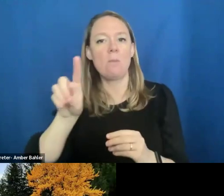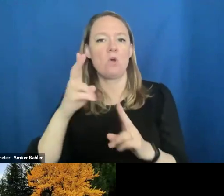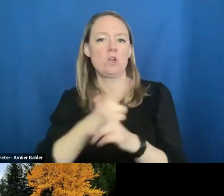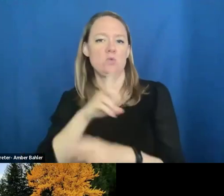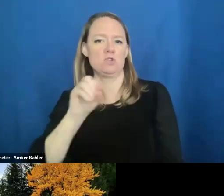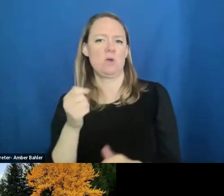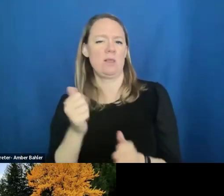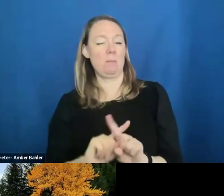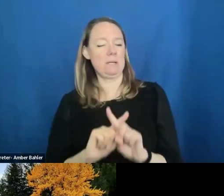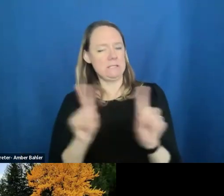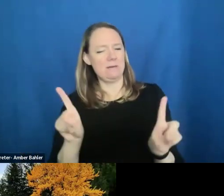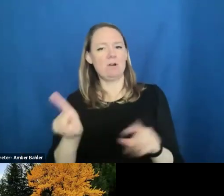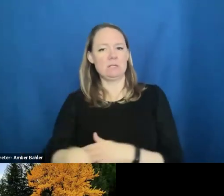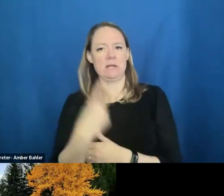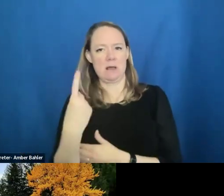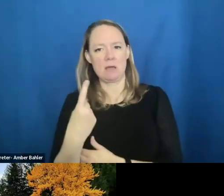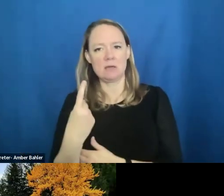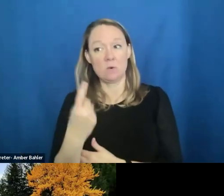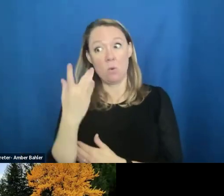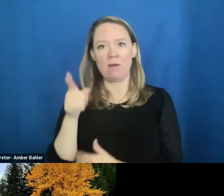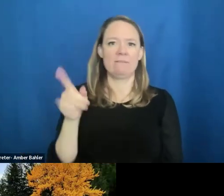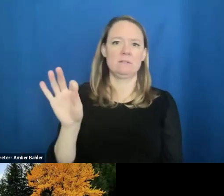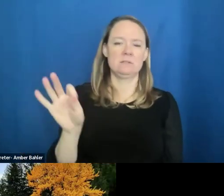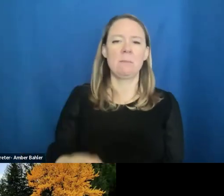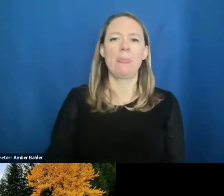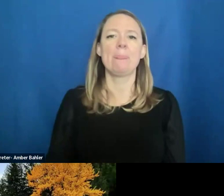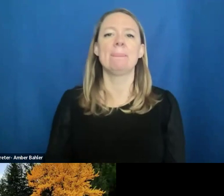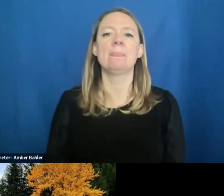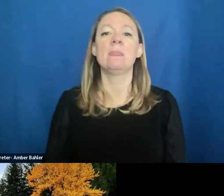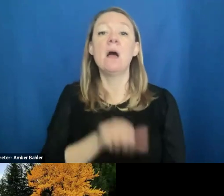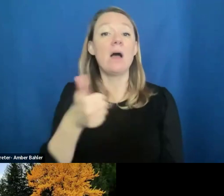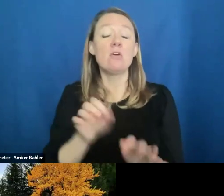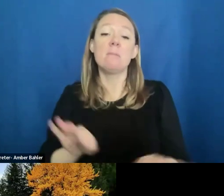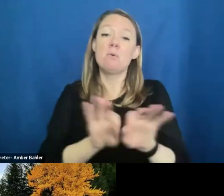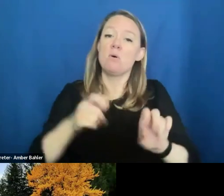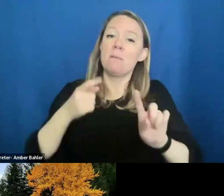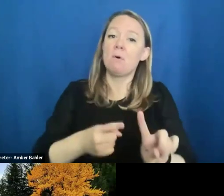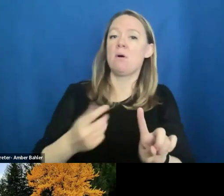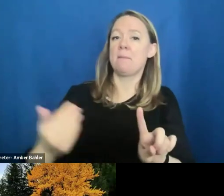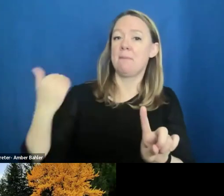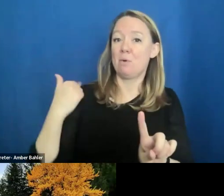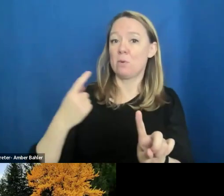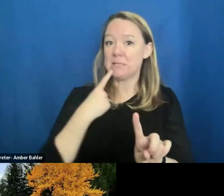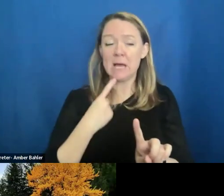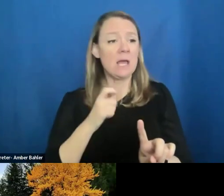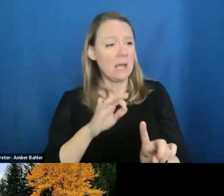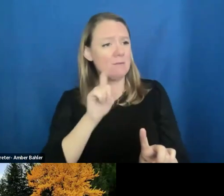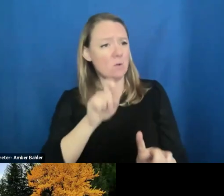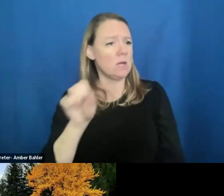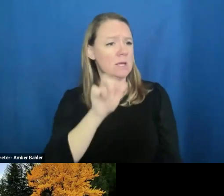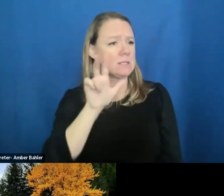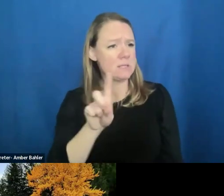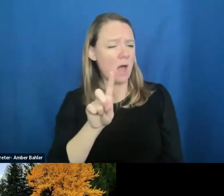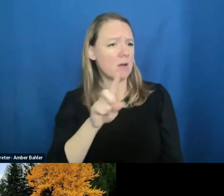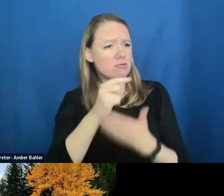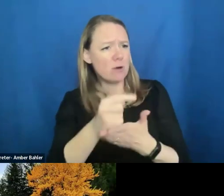So I think the other thing we would point out is in the past, you know, we used to say if you need substance use disorder treatment, go to residential